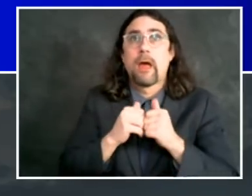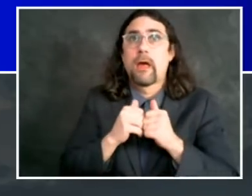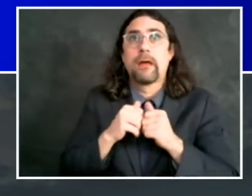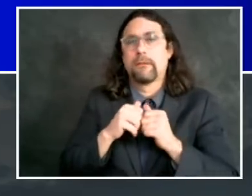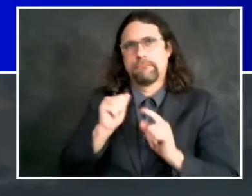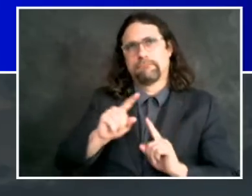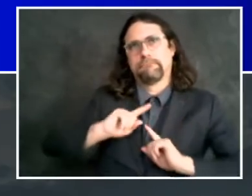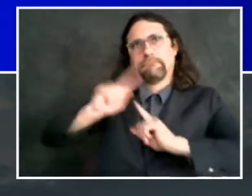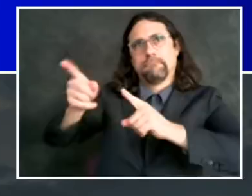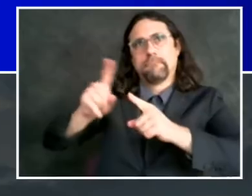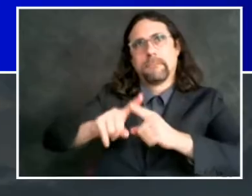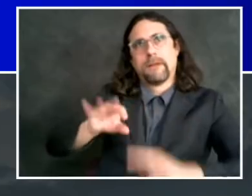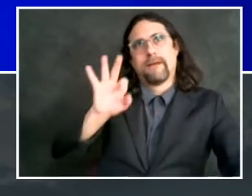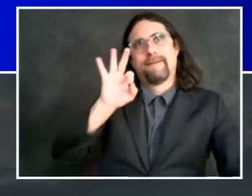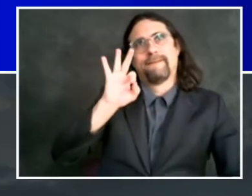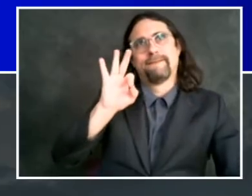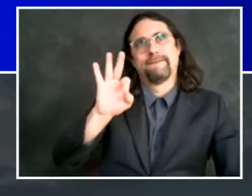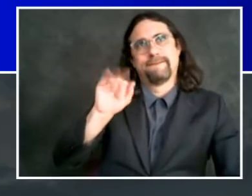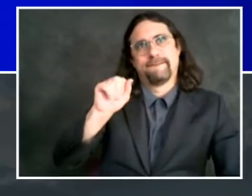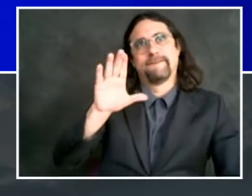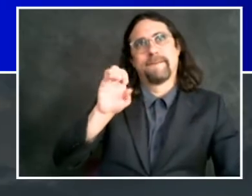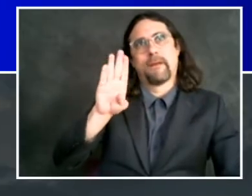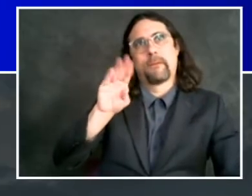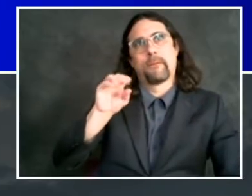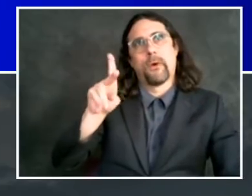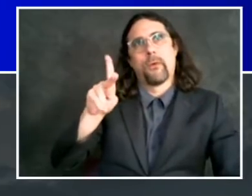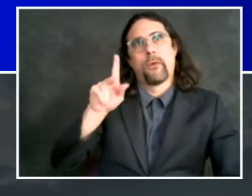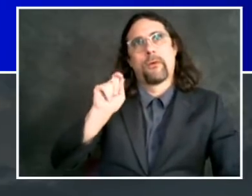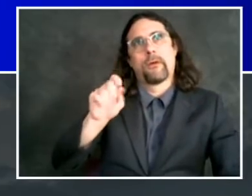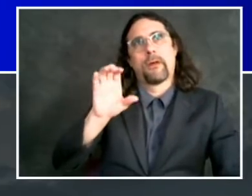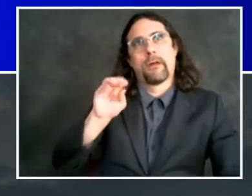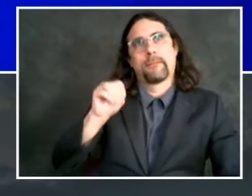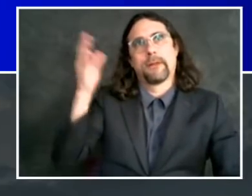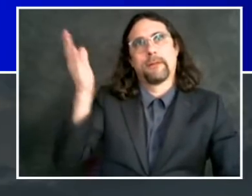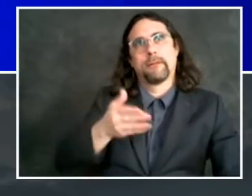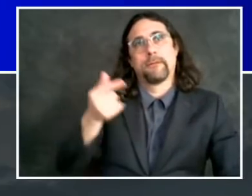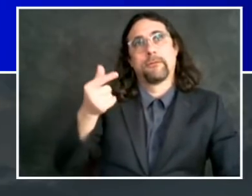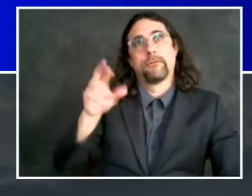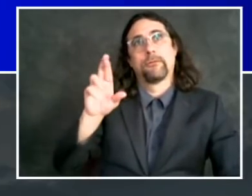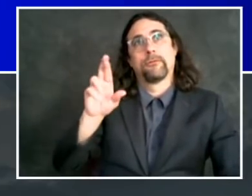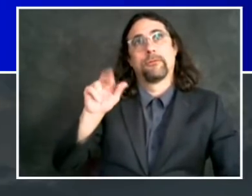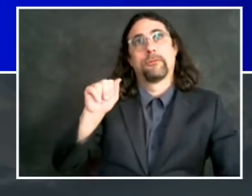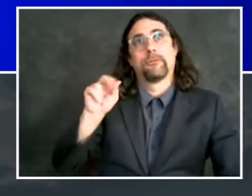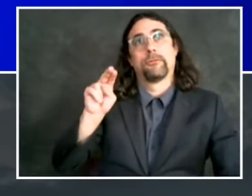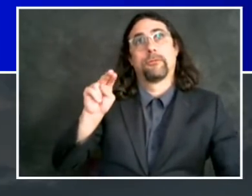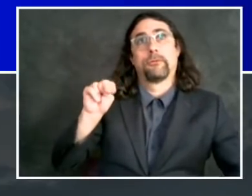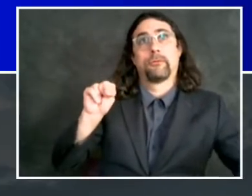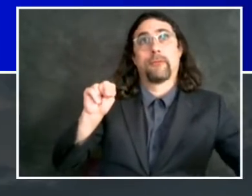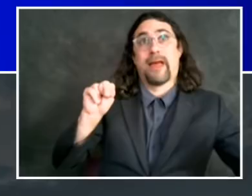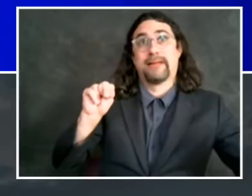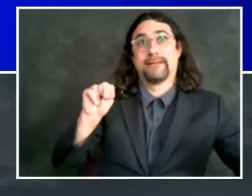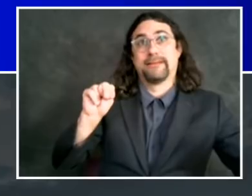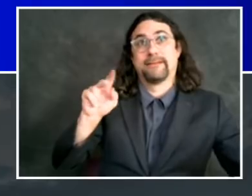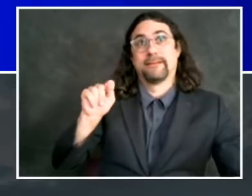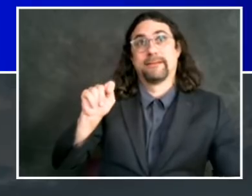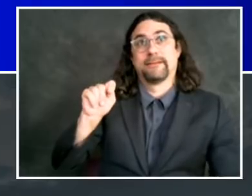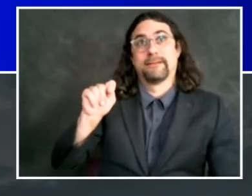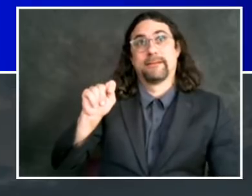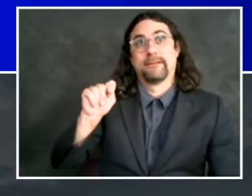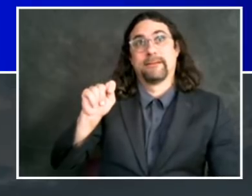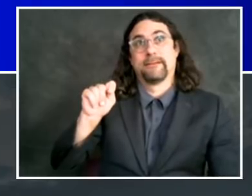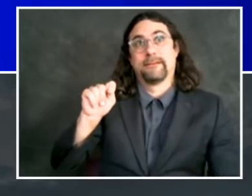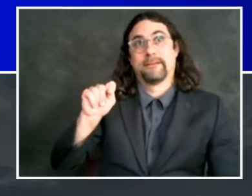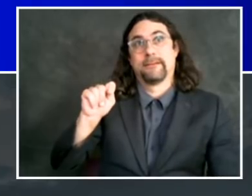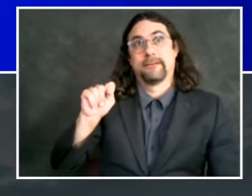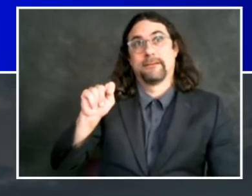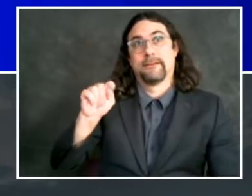Now, on that same note, obviously, the key here is the federal aid. And we know the first round of the federal